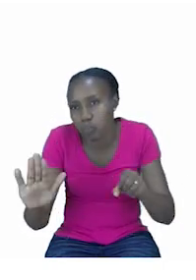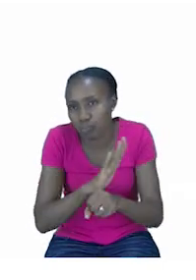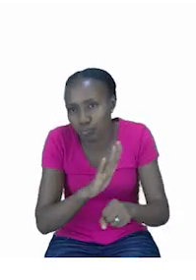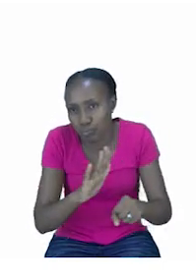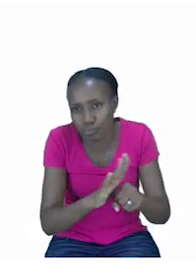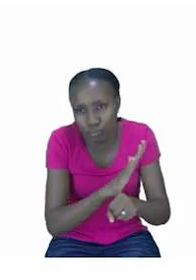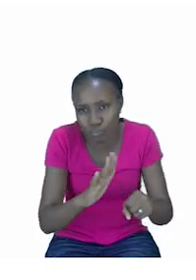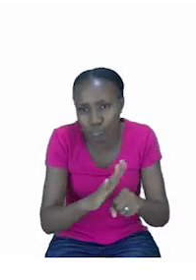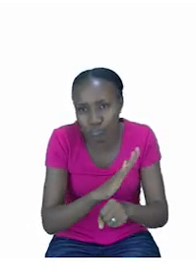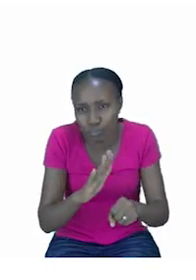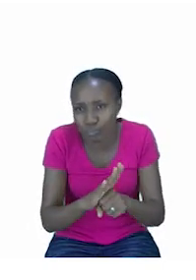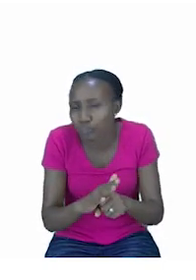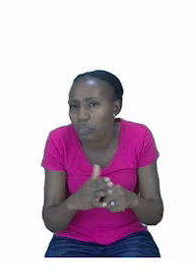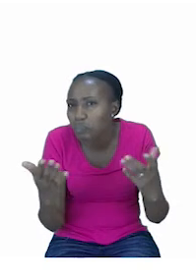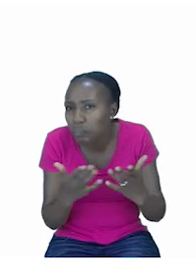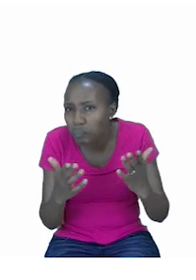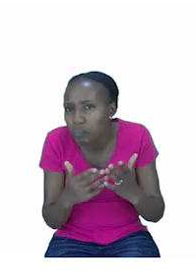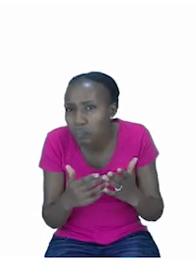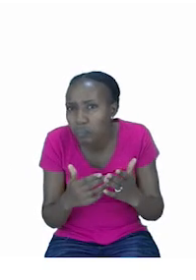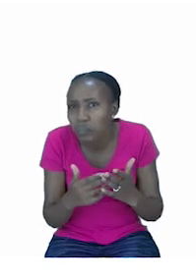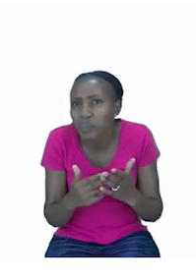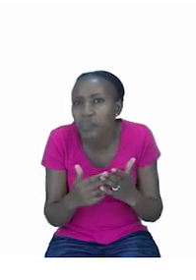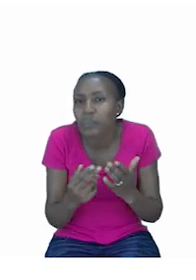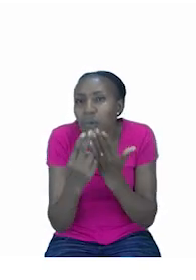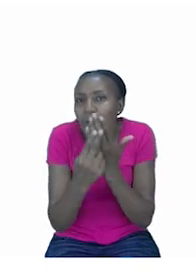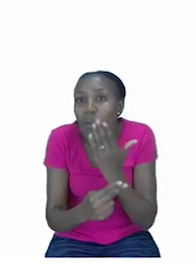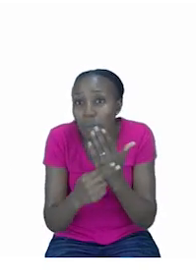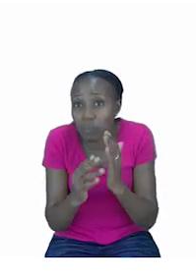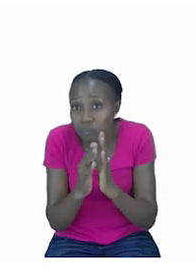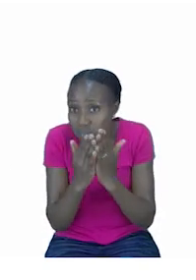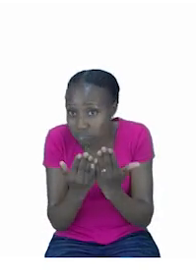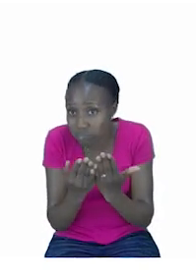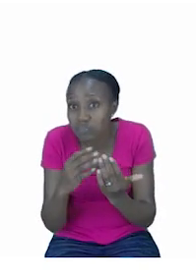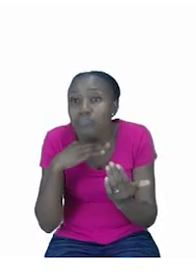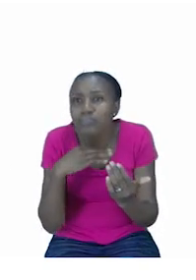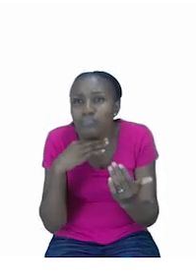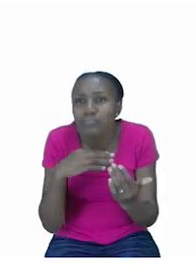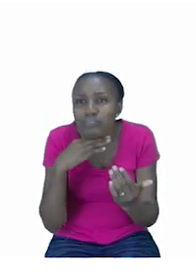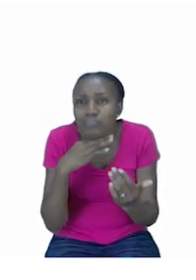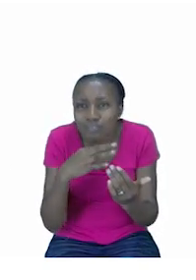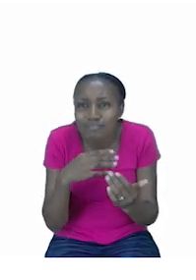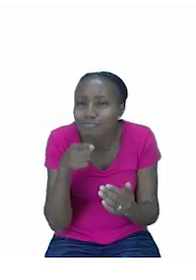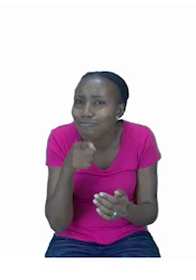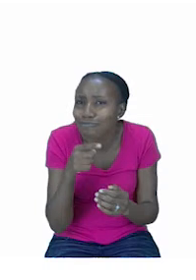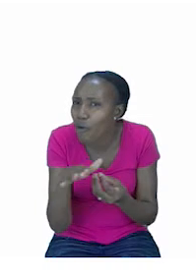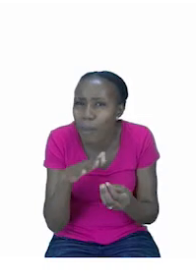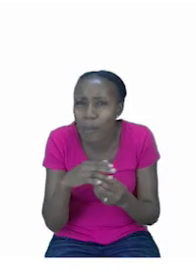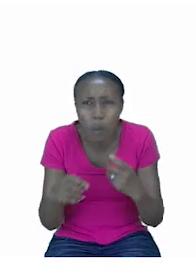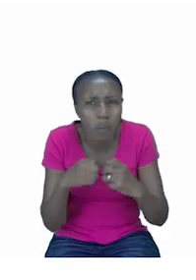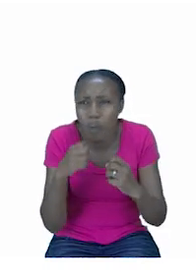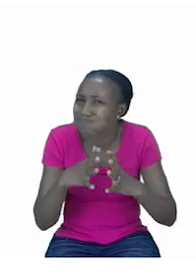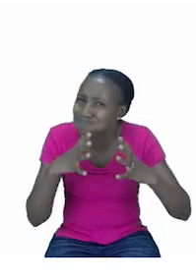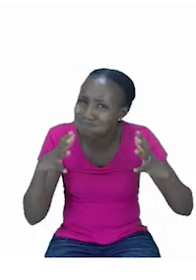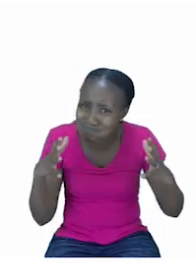in the Bible, and it is talking about a family that has a big problem. I am